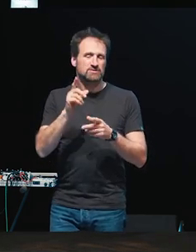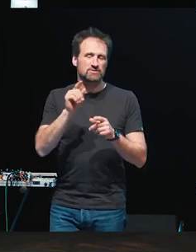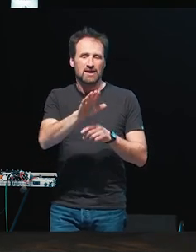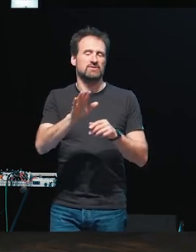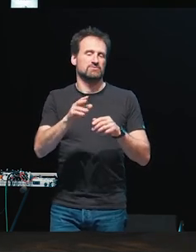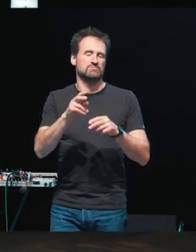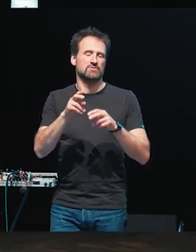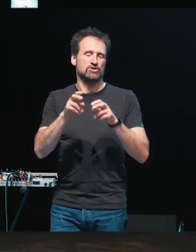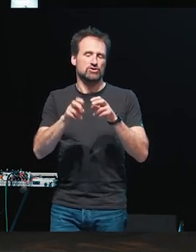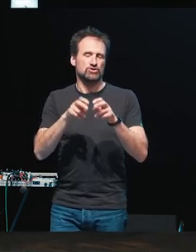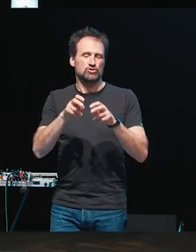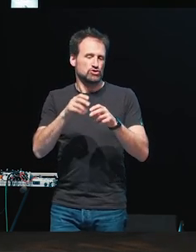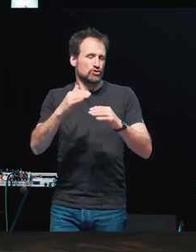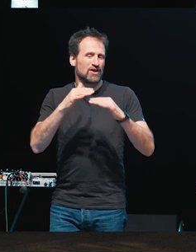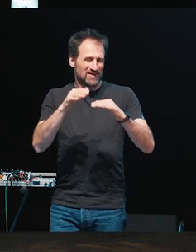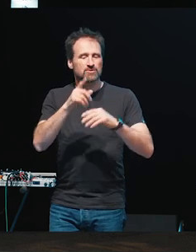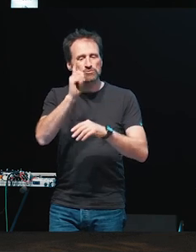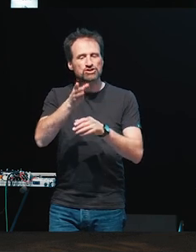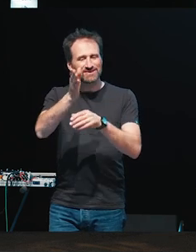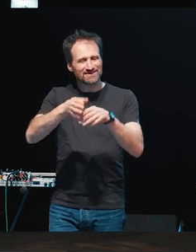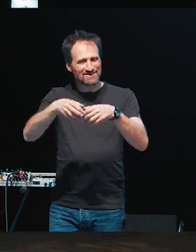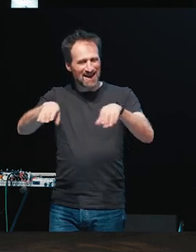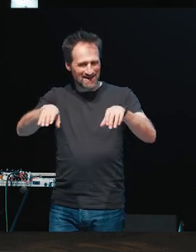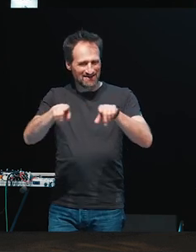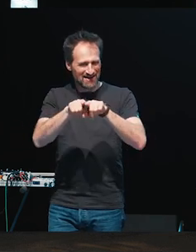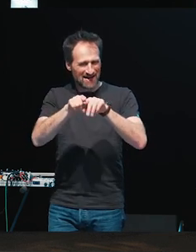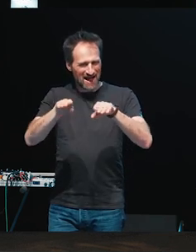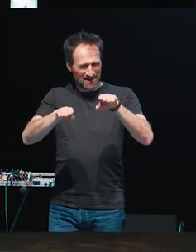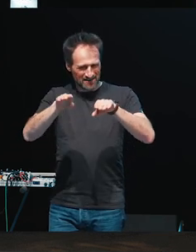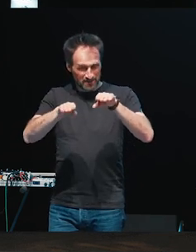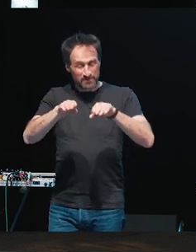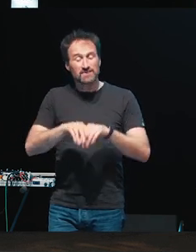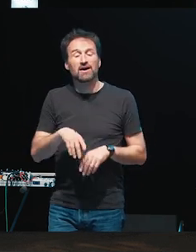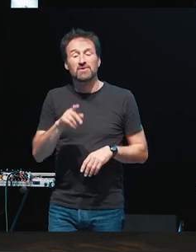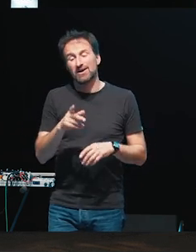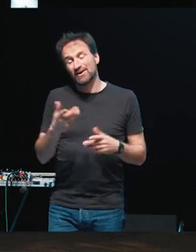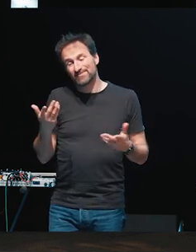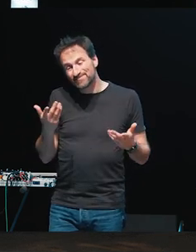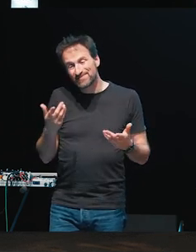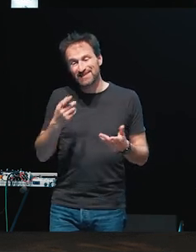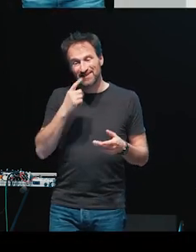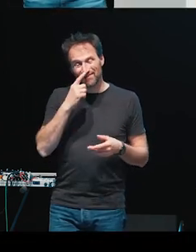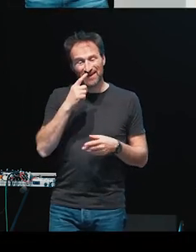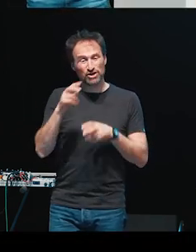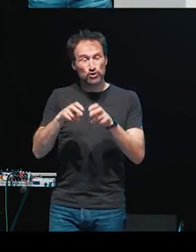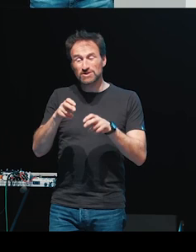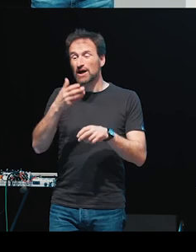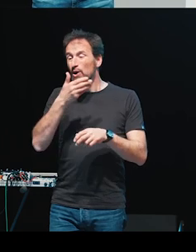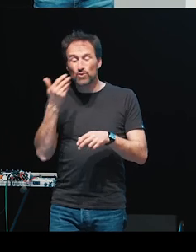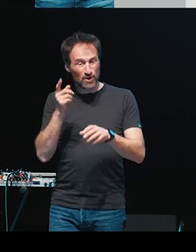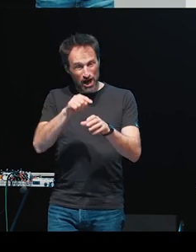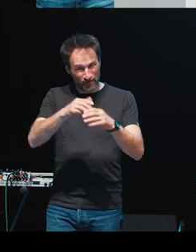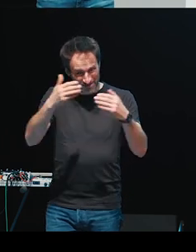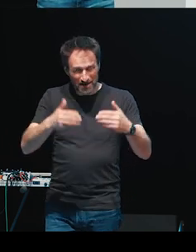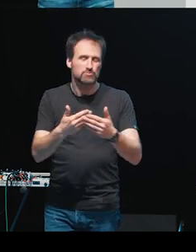cases where the user did not book on the variant because of some other things which was not dependent on you. Let's say the user